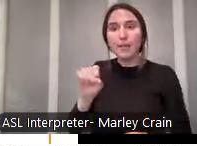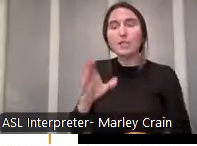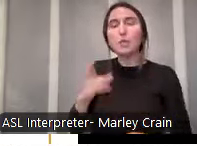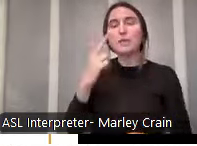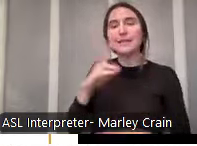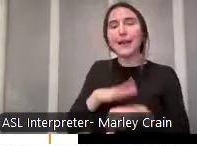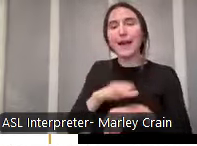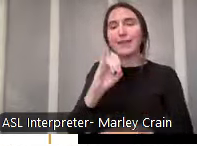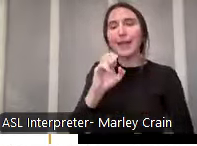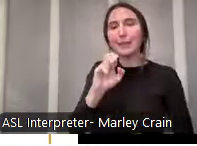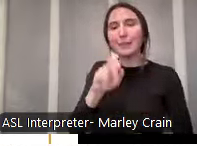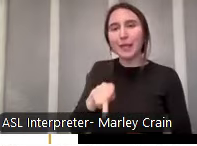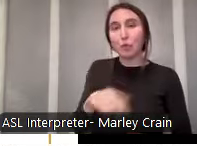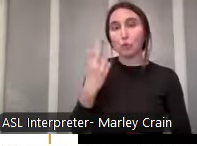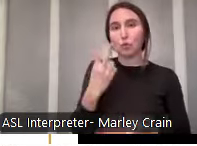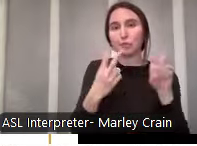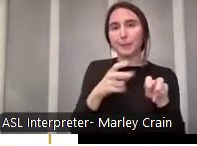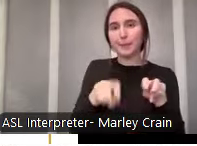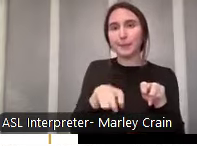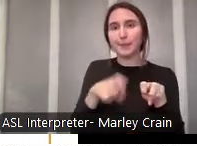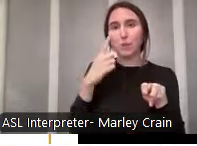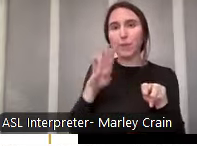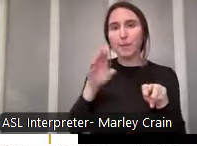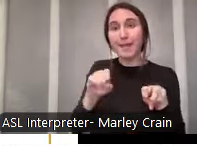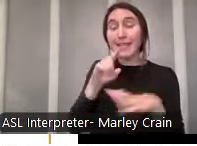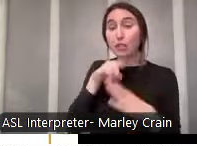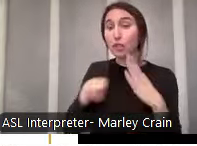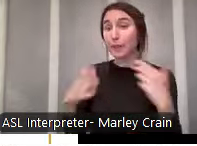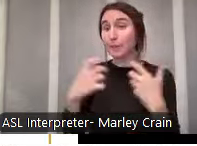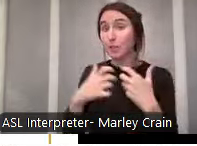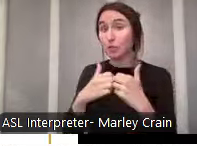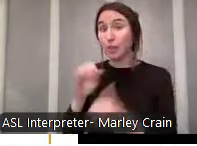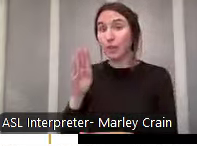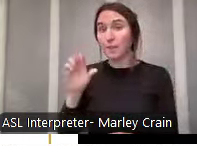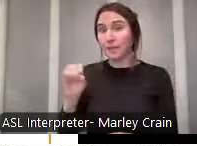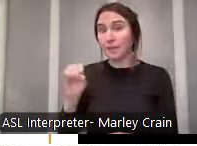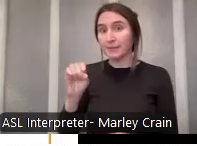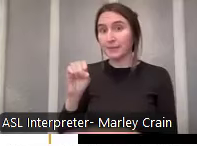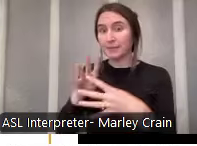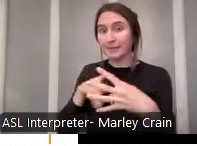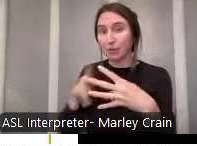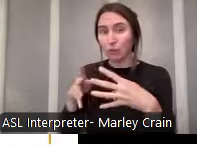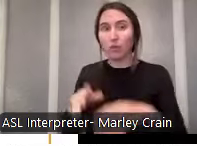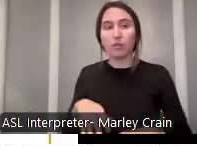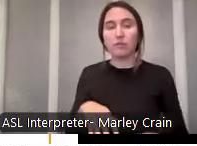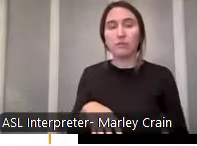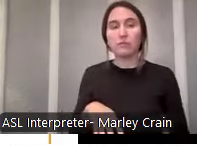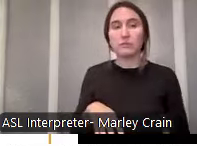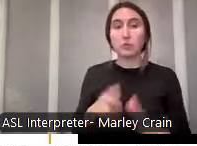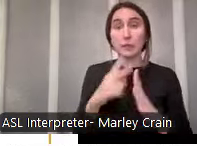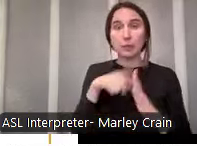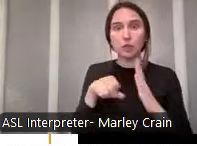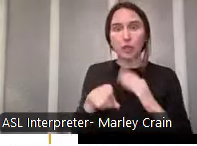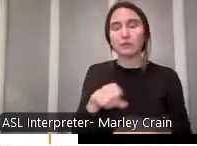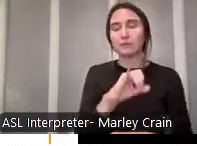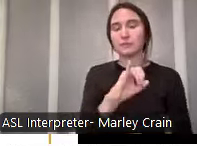really, really important. And to make sure it's on NICSA, that it's showing up there. First of all, it's on the IEP, that it's